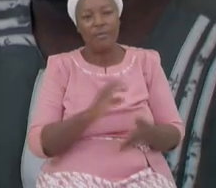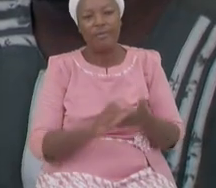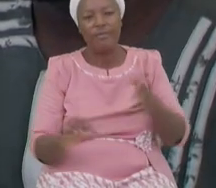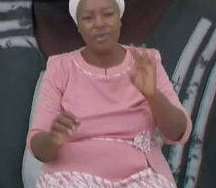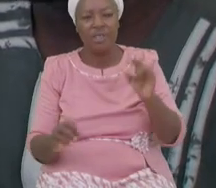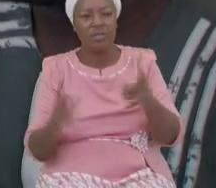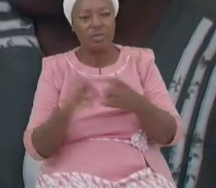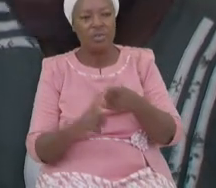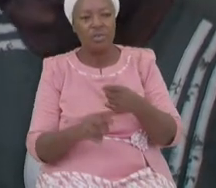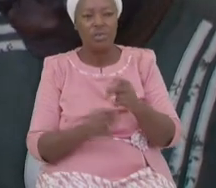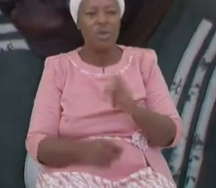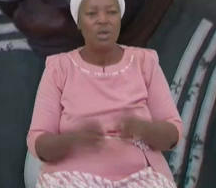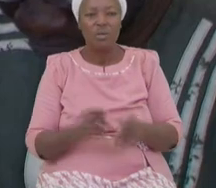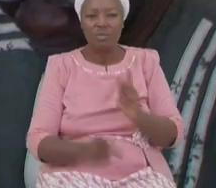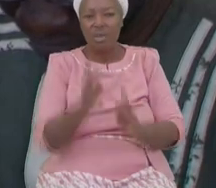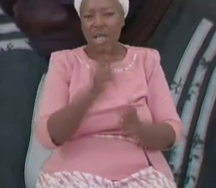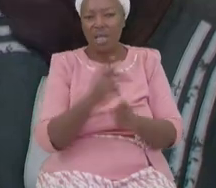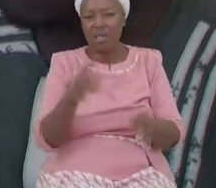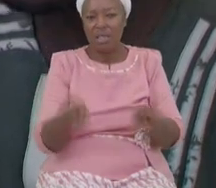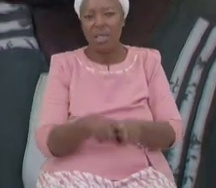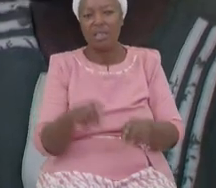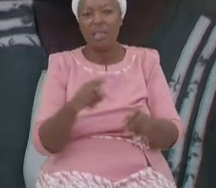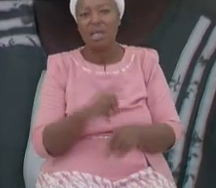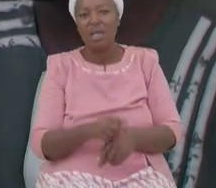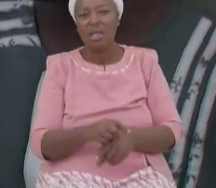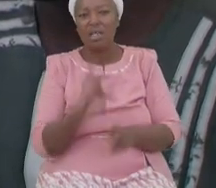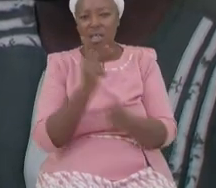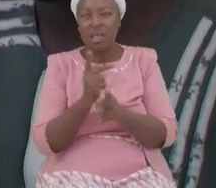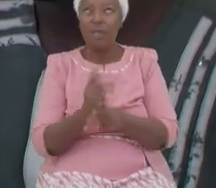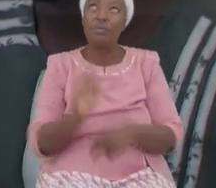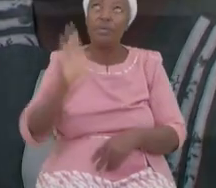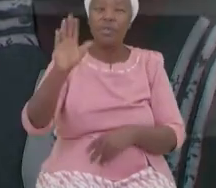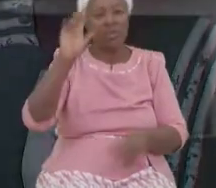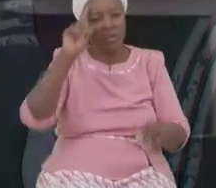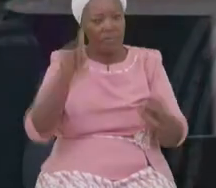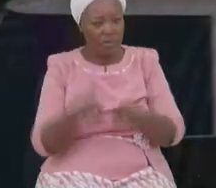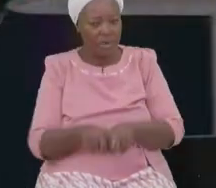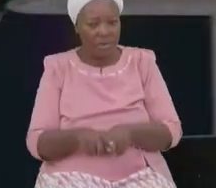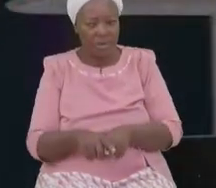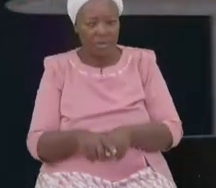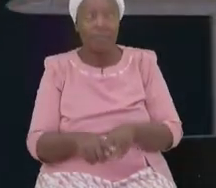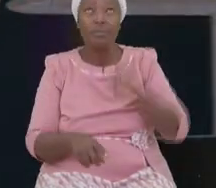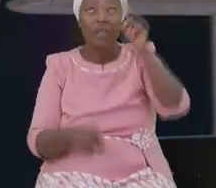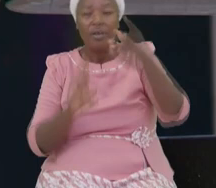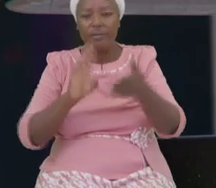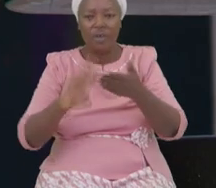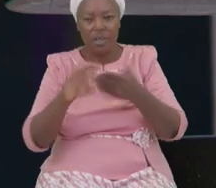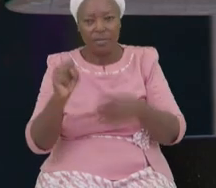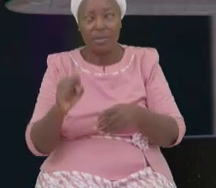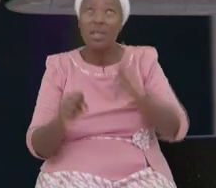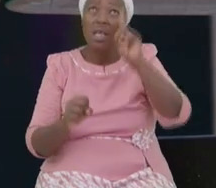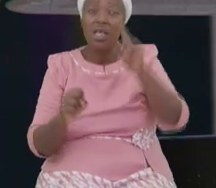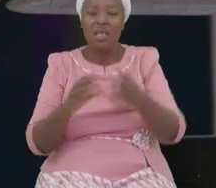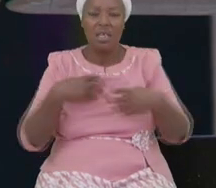such as keep his covenant. He forgives, he heals,